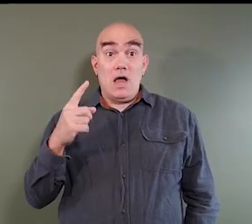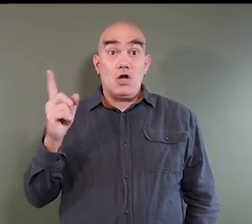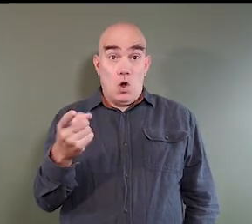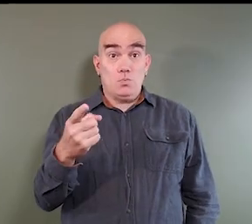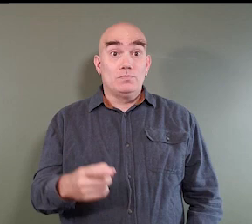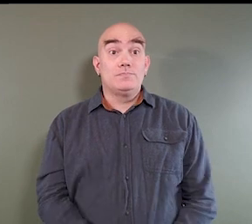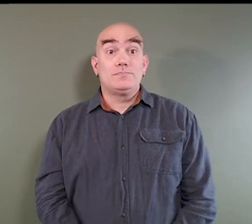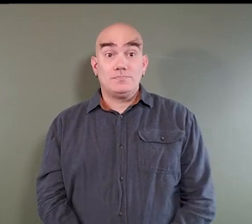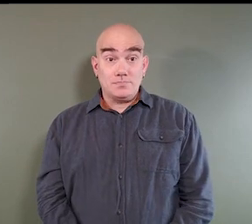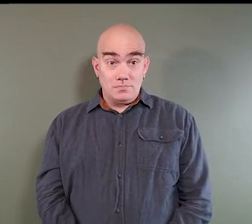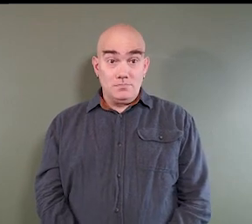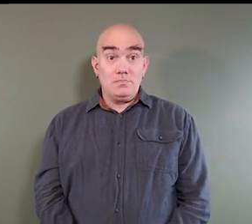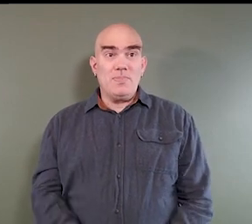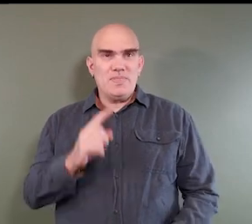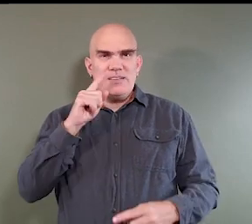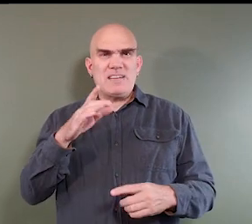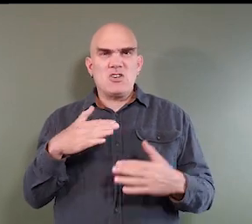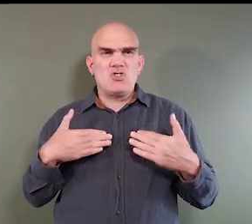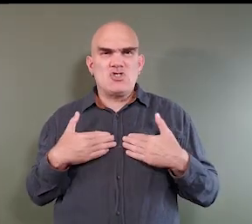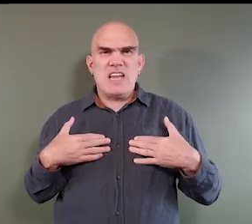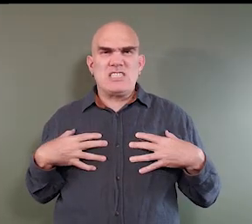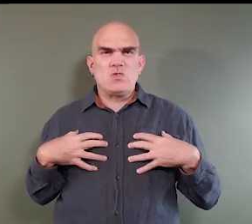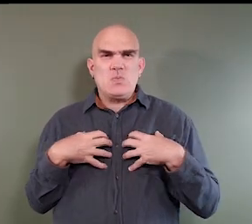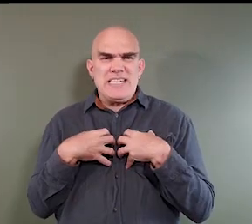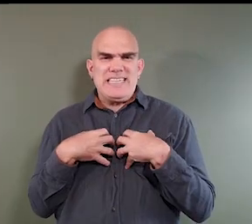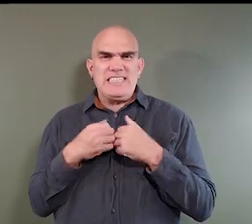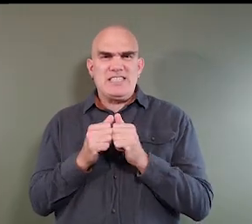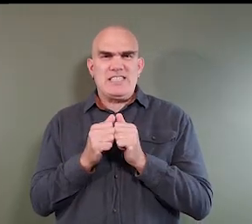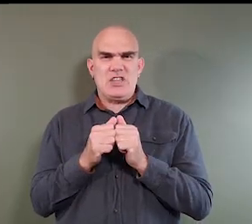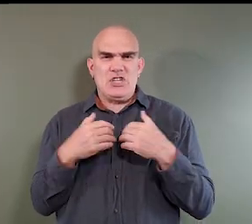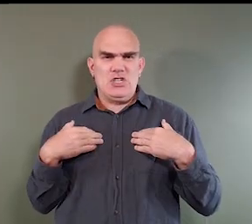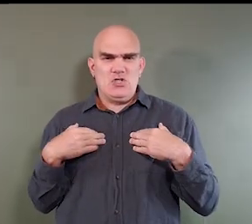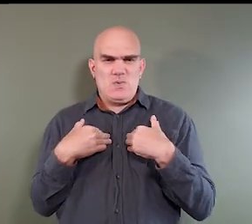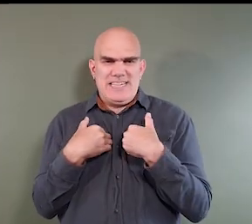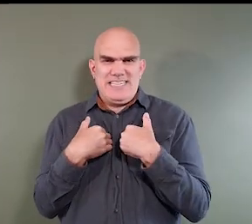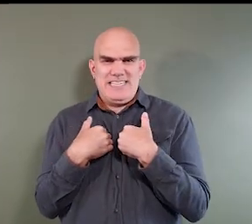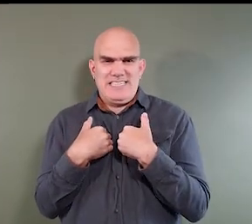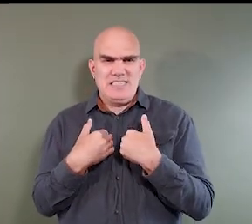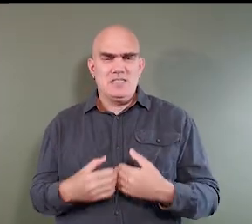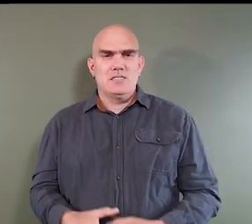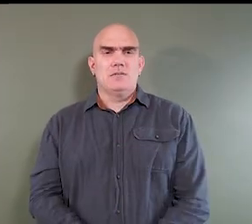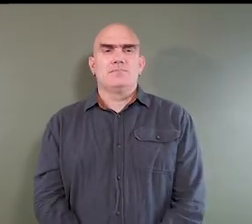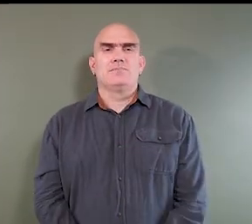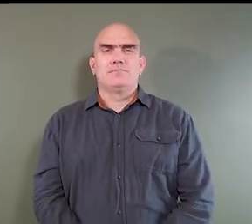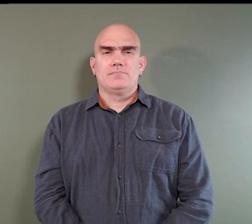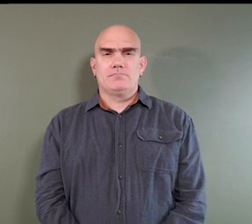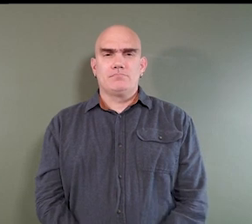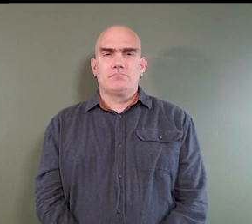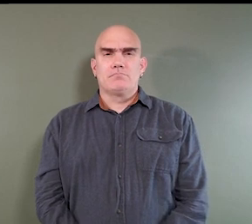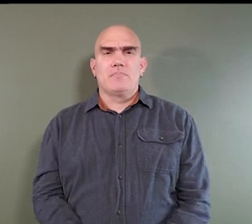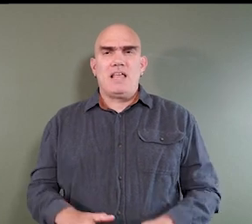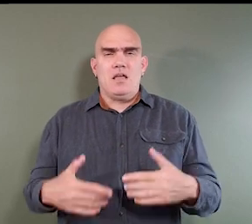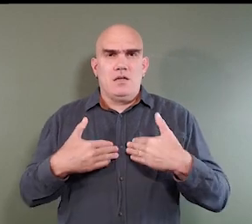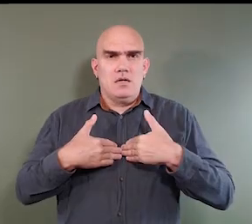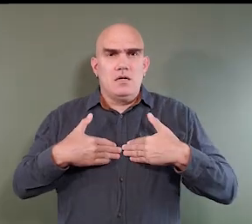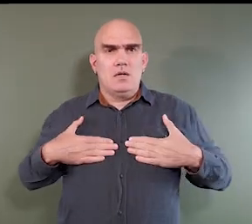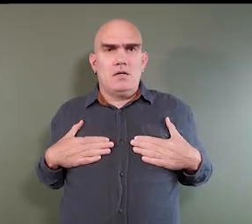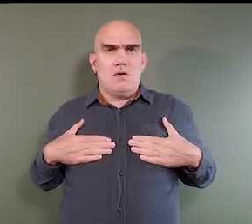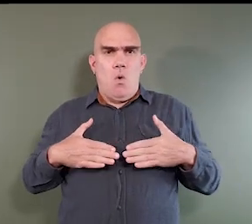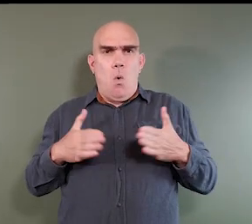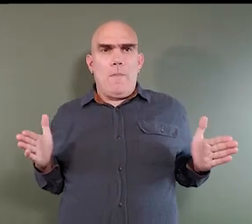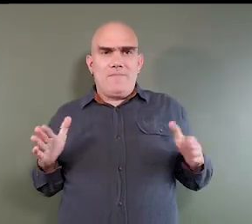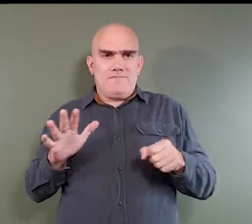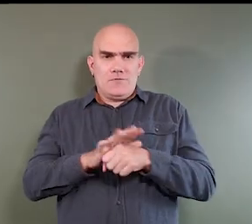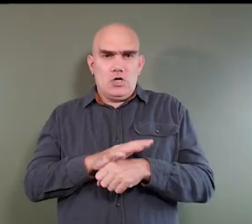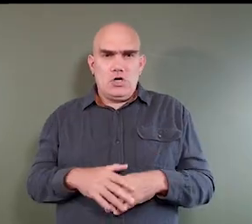chest flies. Think about squeezing your chest together as you come inward. And then go out all the